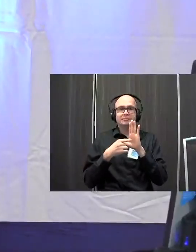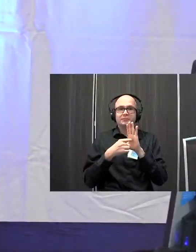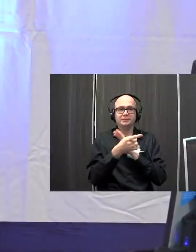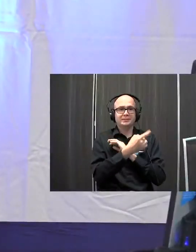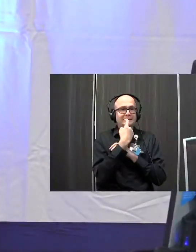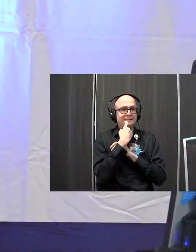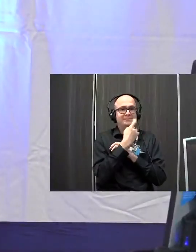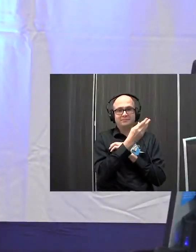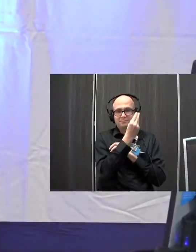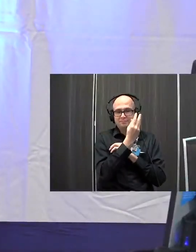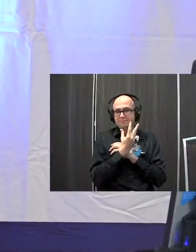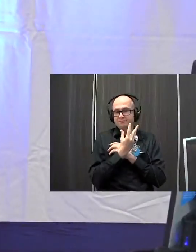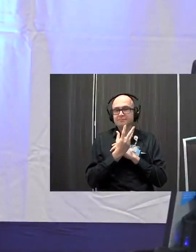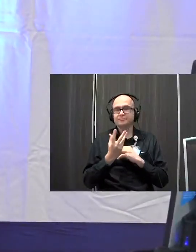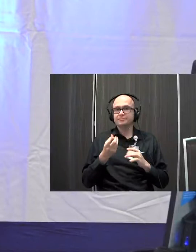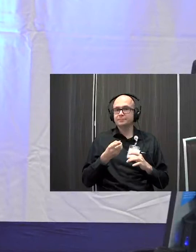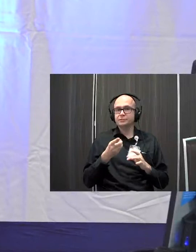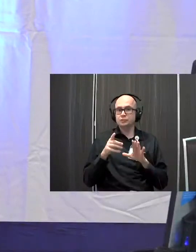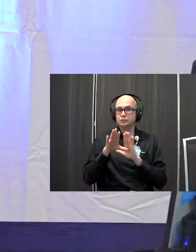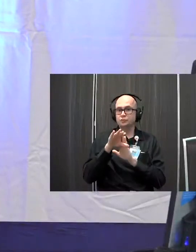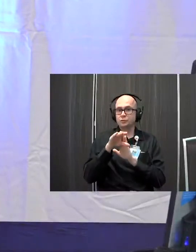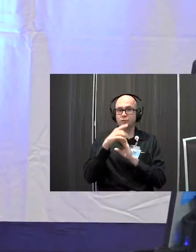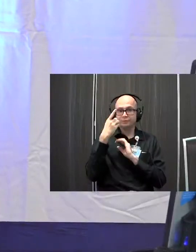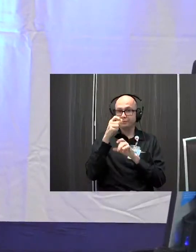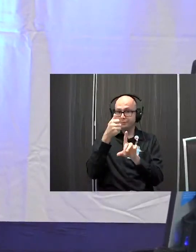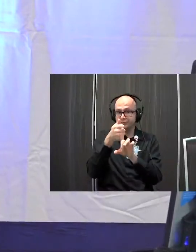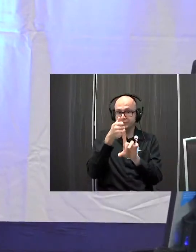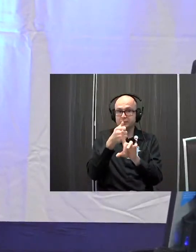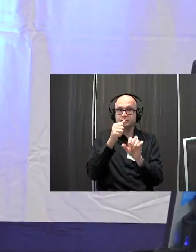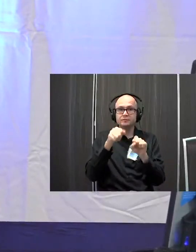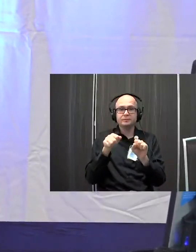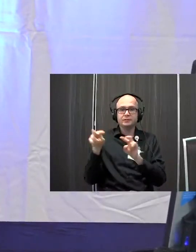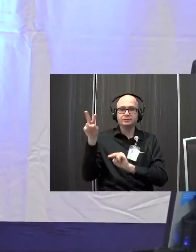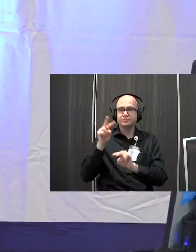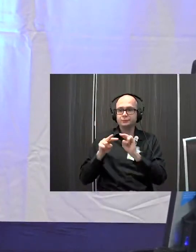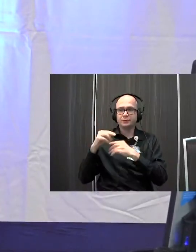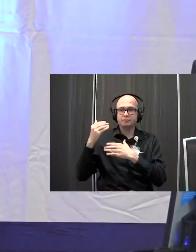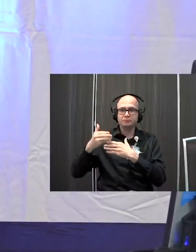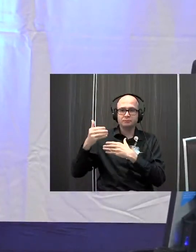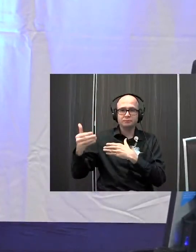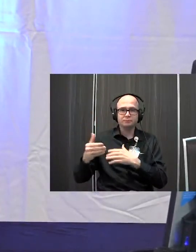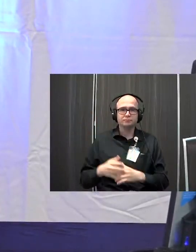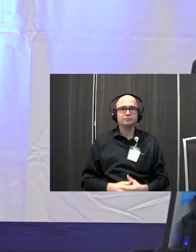just said. This is a way that you can record this for yourself so you can start to look for some patterns.